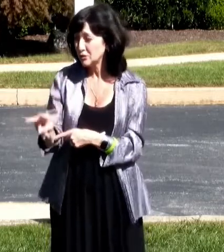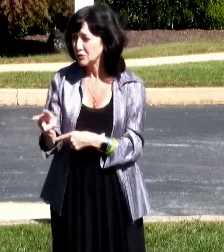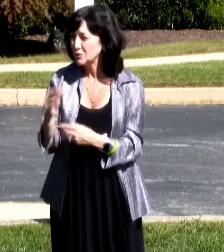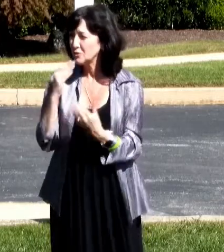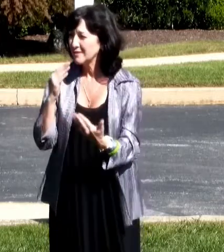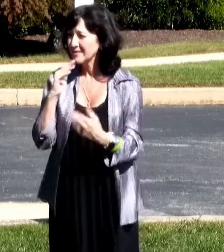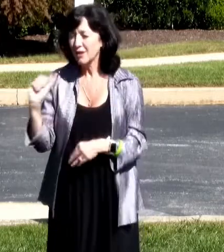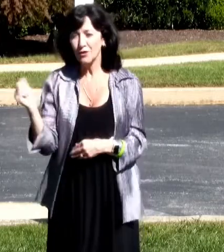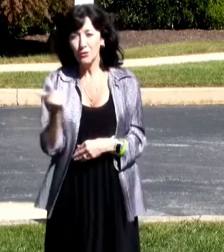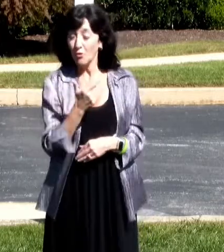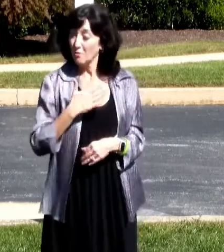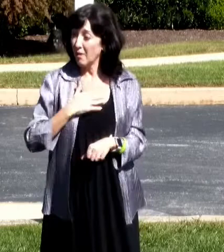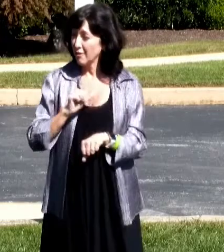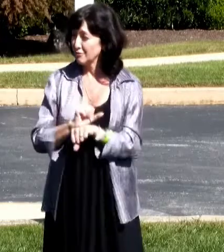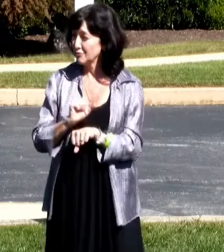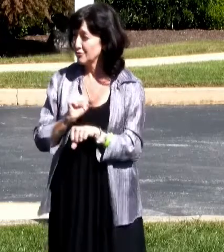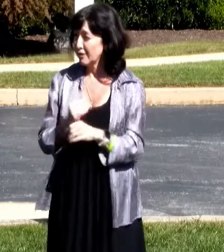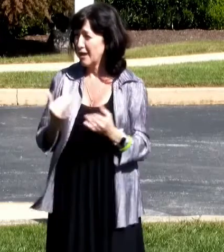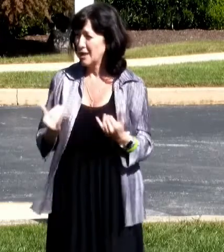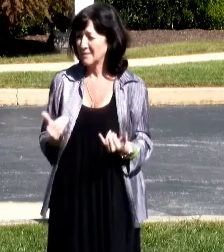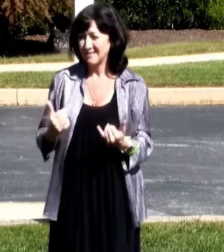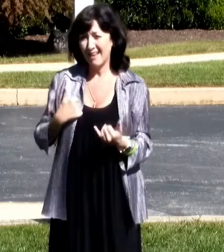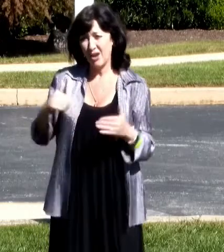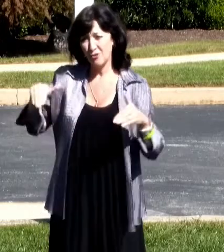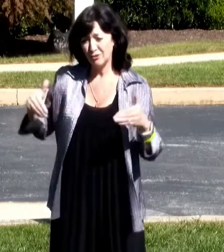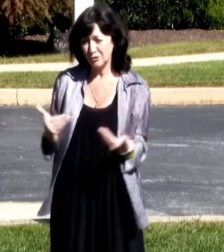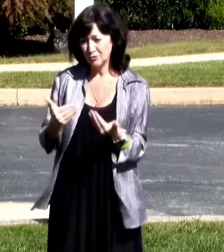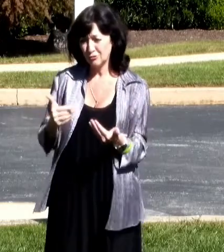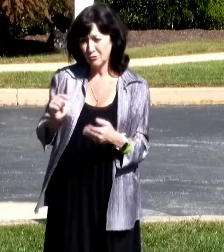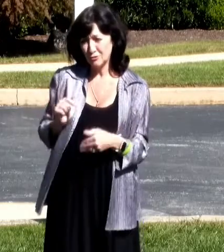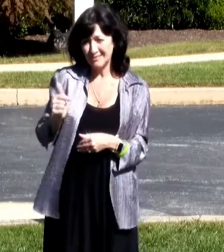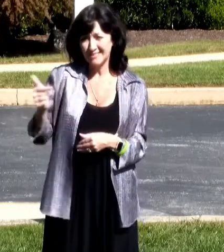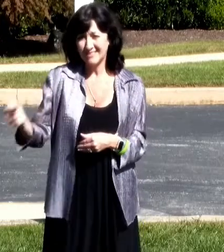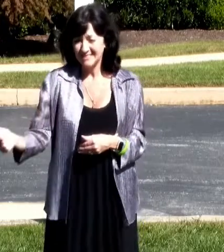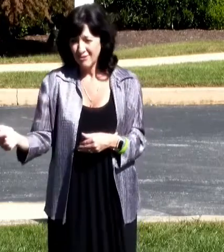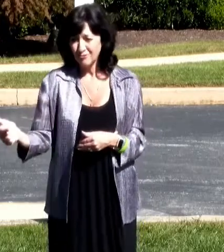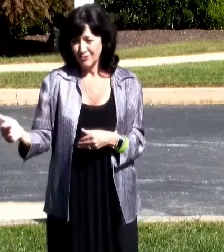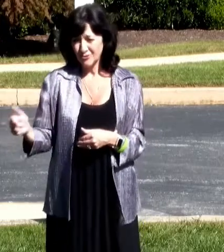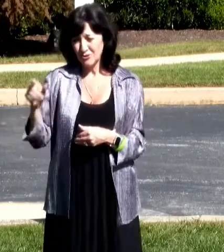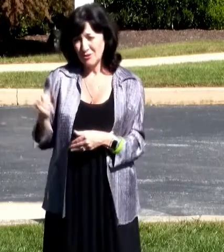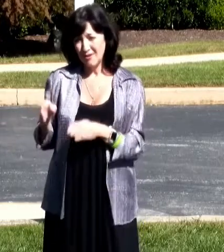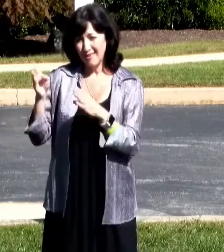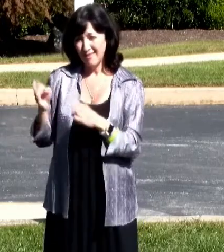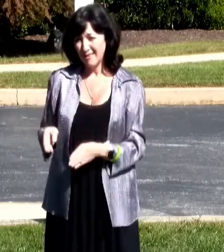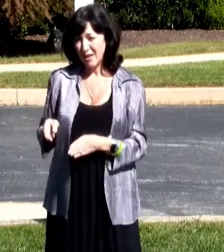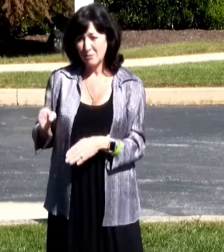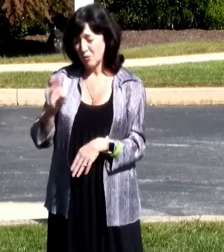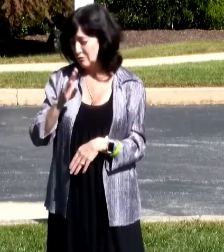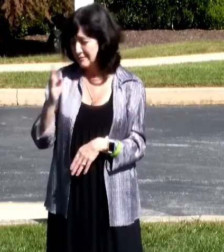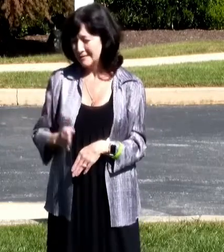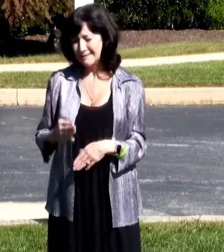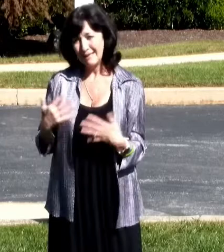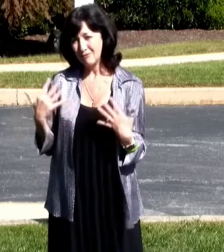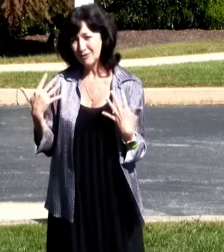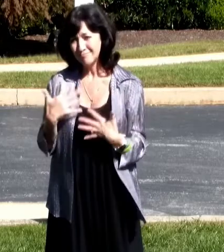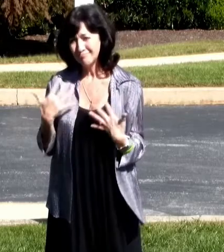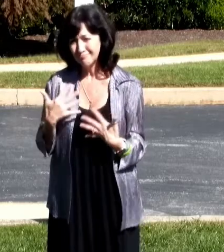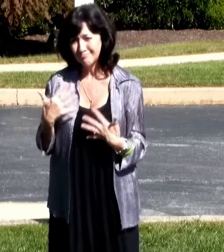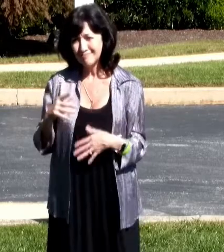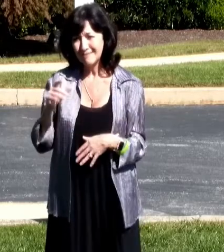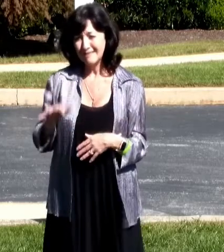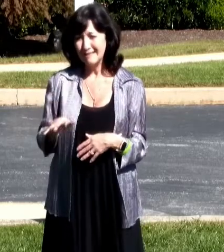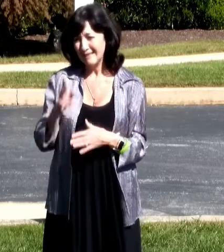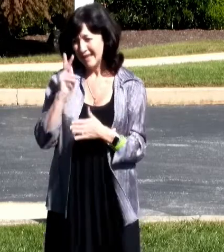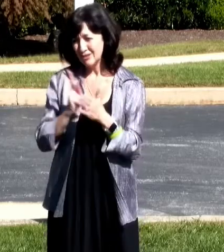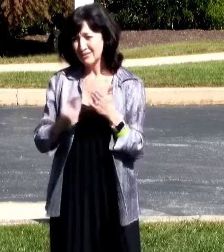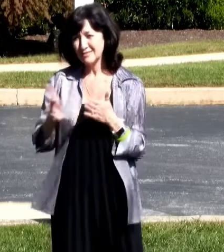guess my job is to introduce now our fearless Secretary of the Department of Health and Social Services and a great